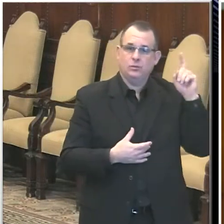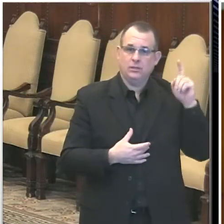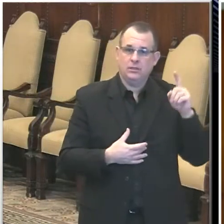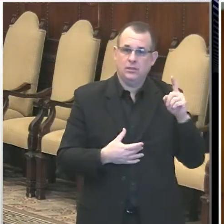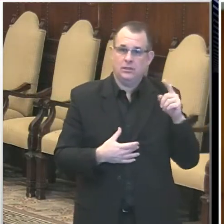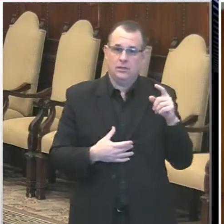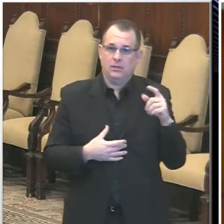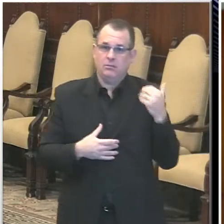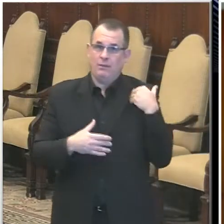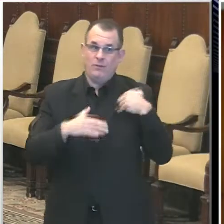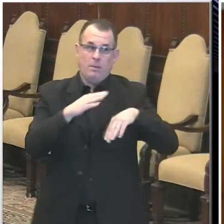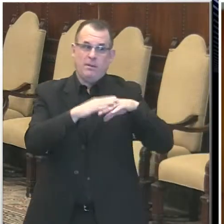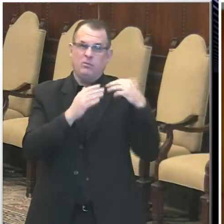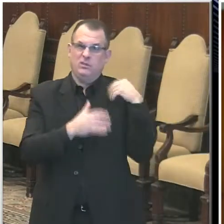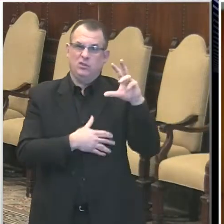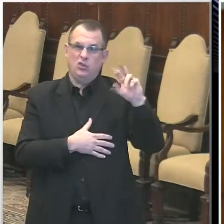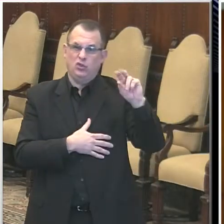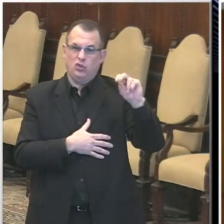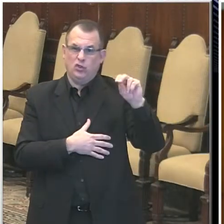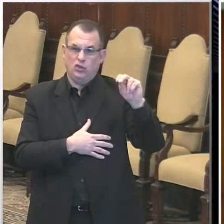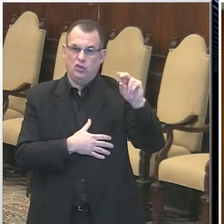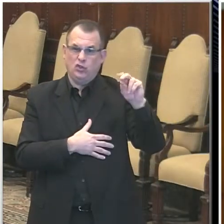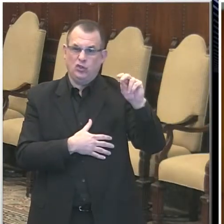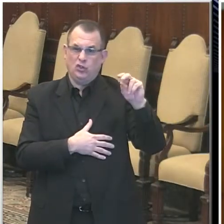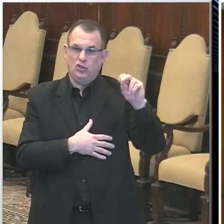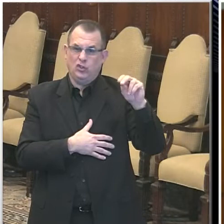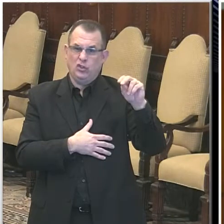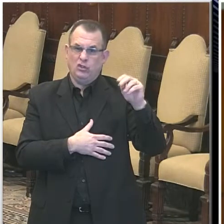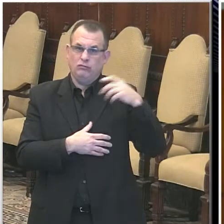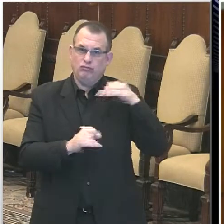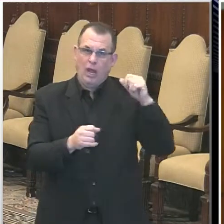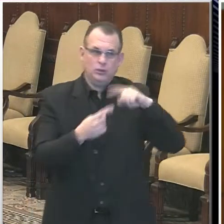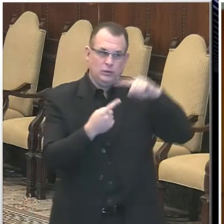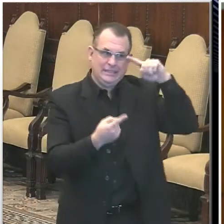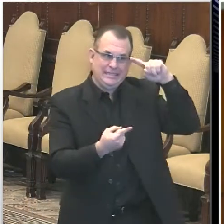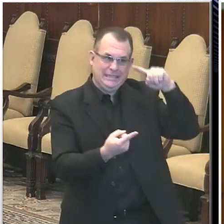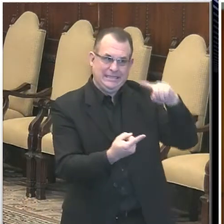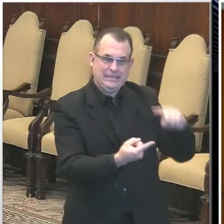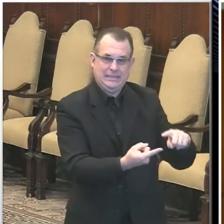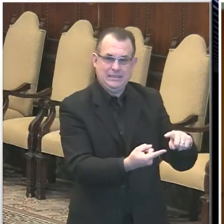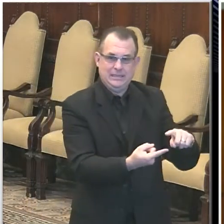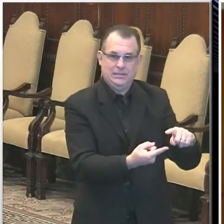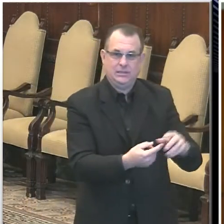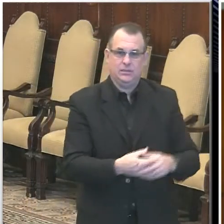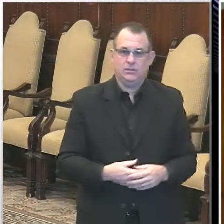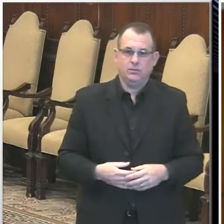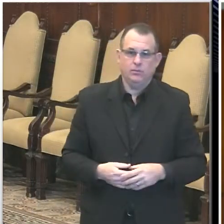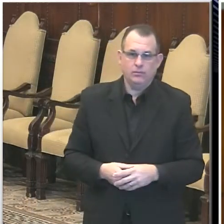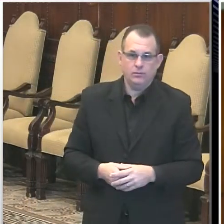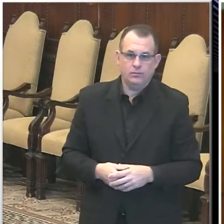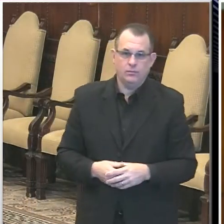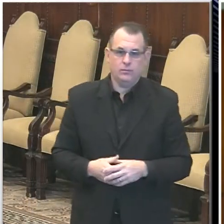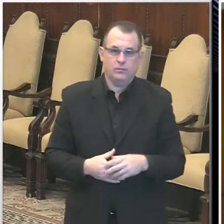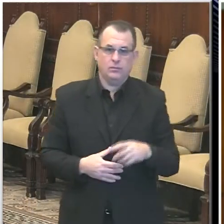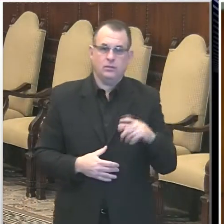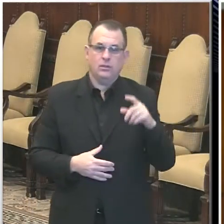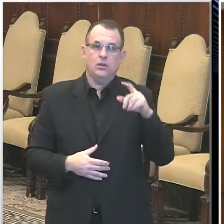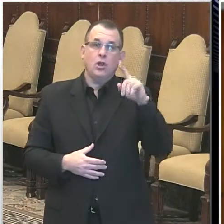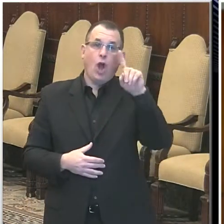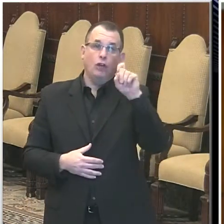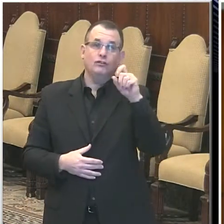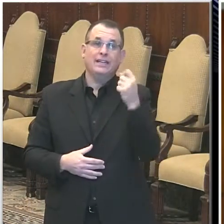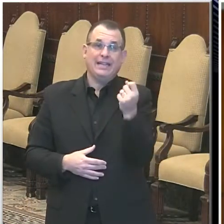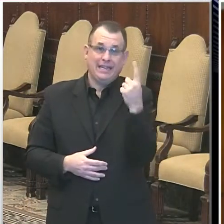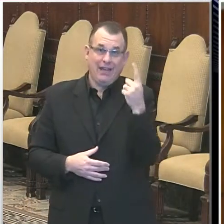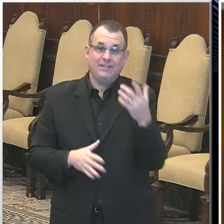number to obviously to continue to get lower. Of the 222 total deaths, 111, or just 50%, have been in nursing home